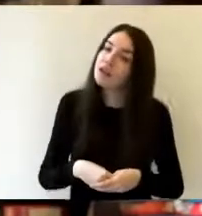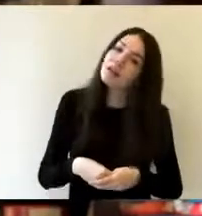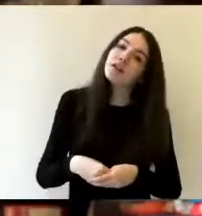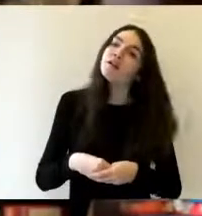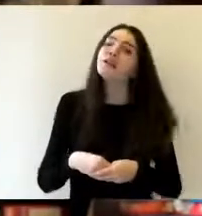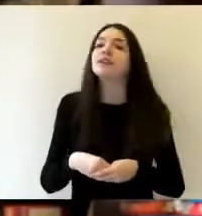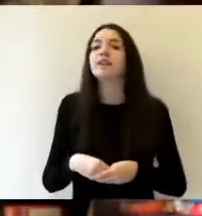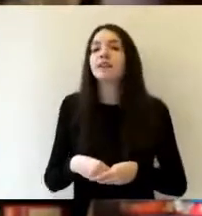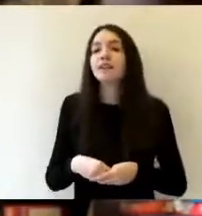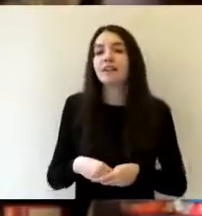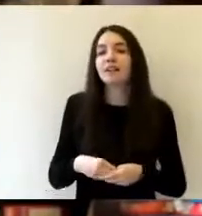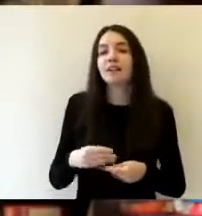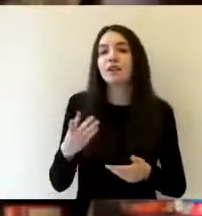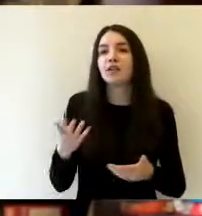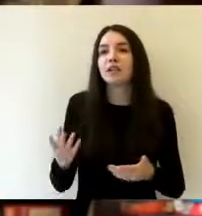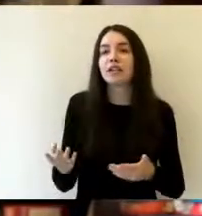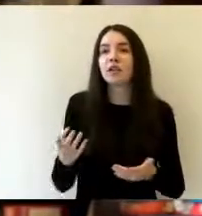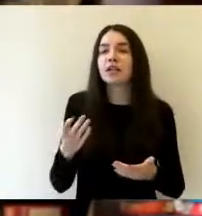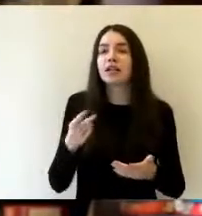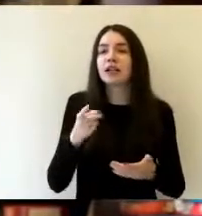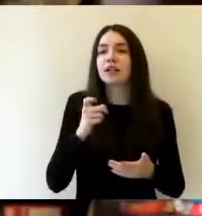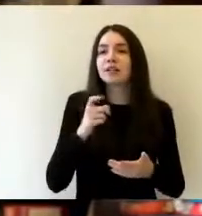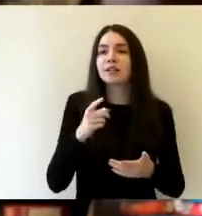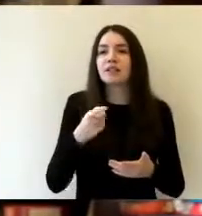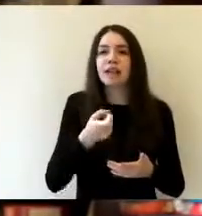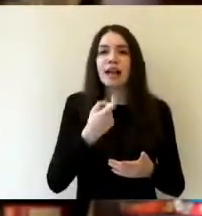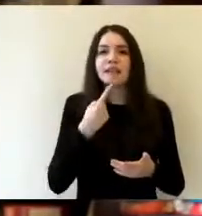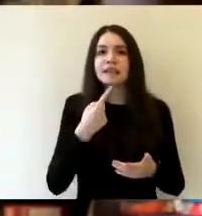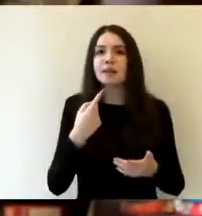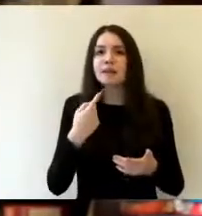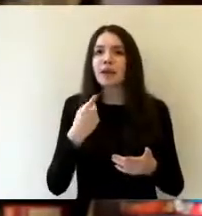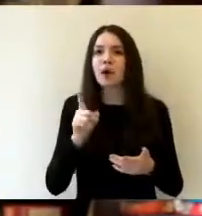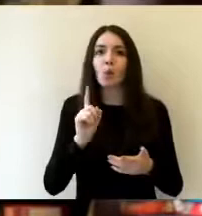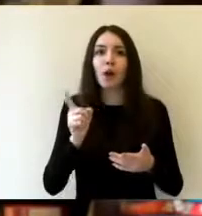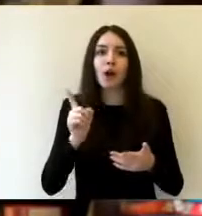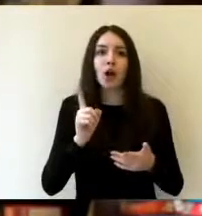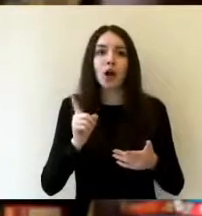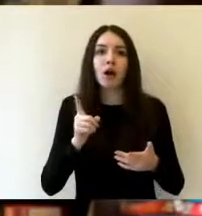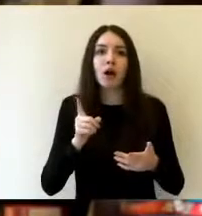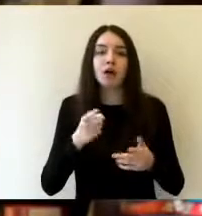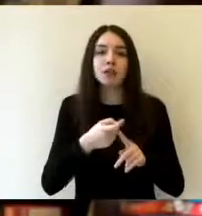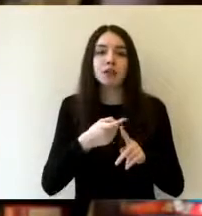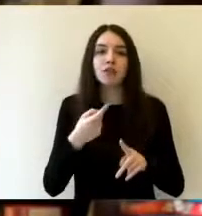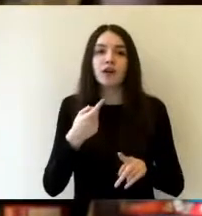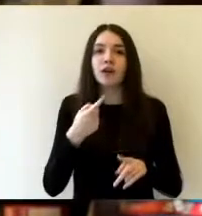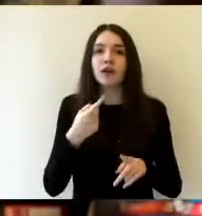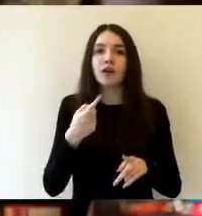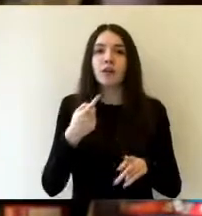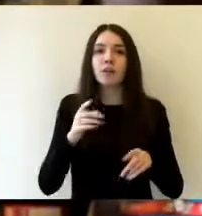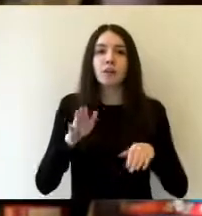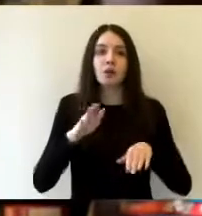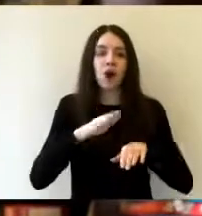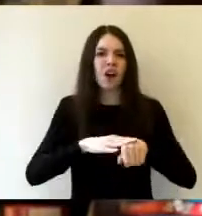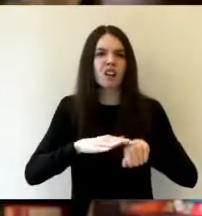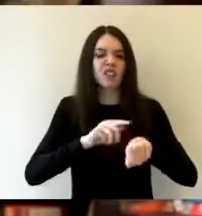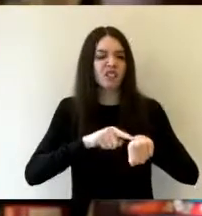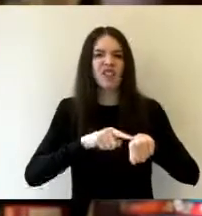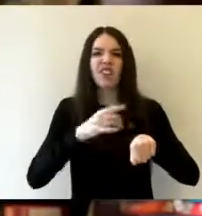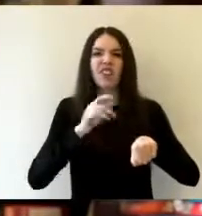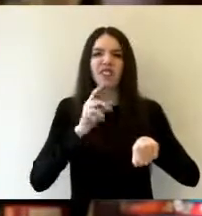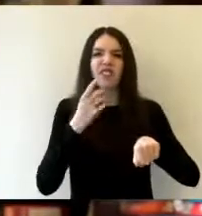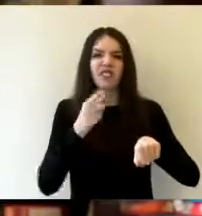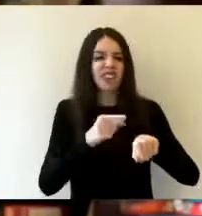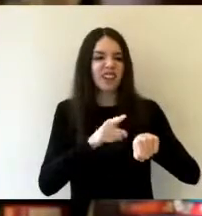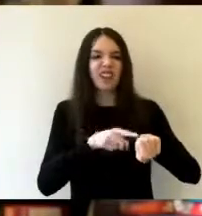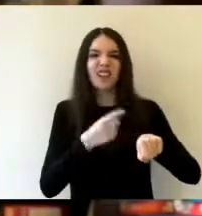what? And then it was something on it or something. They're like, what is it? I'm like, I don't know. It could be bird poop. It could be blood. I don't know. I don't